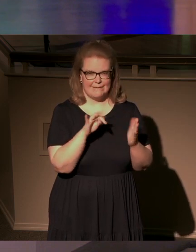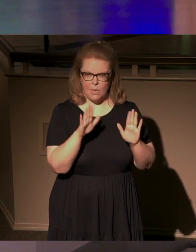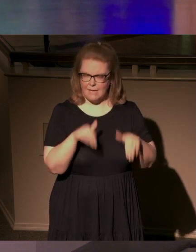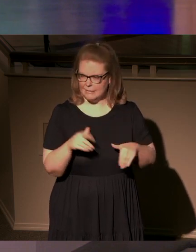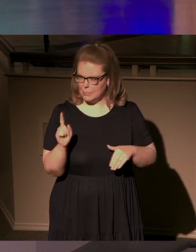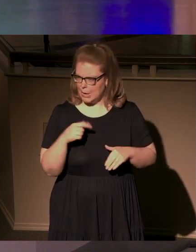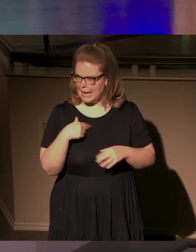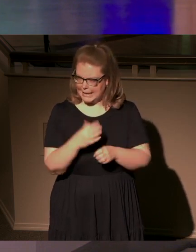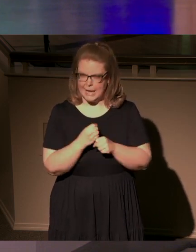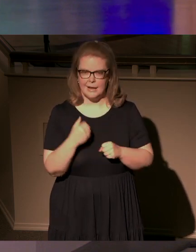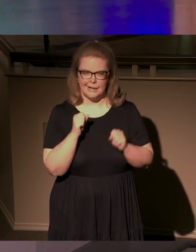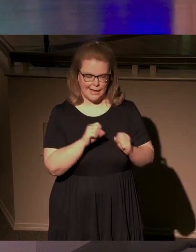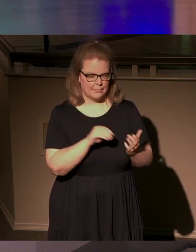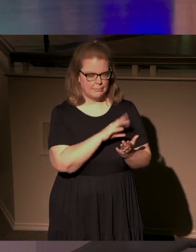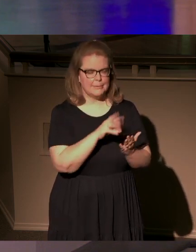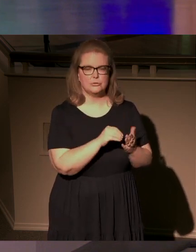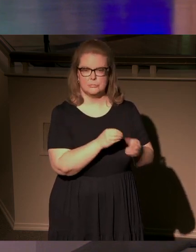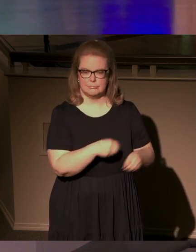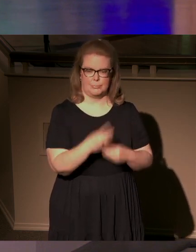that yet.